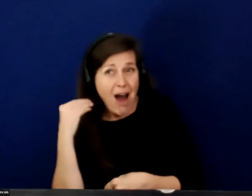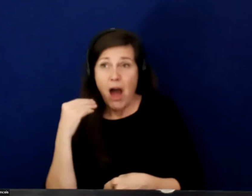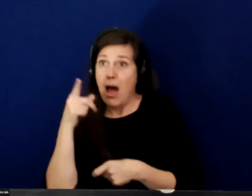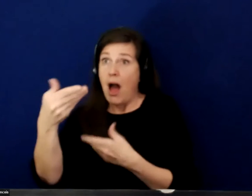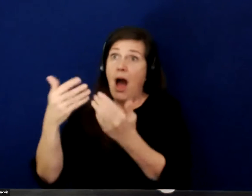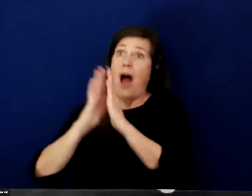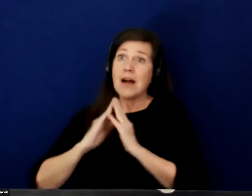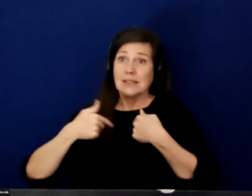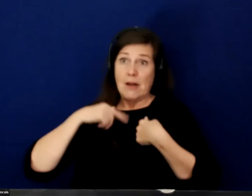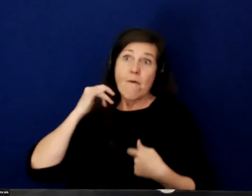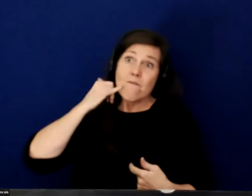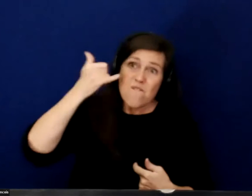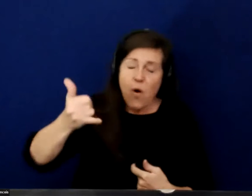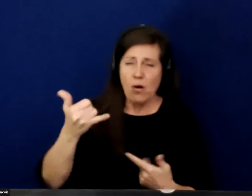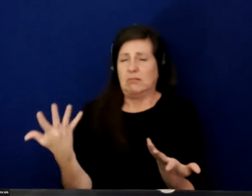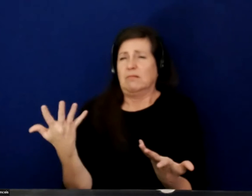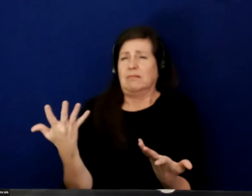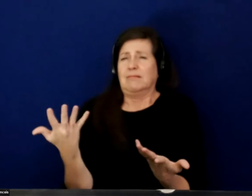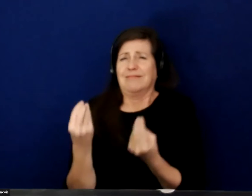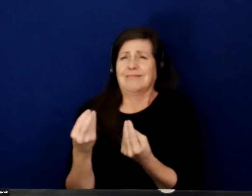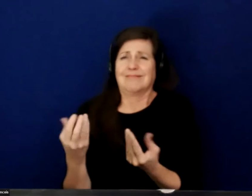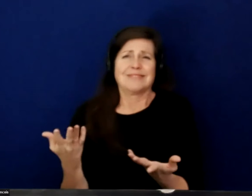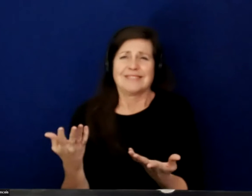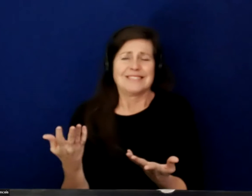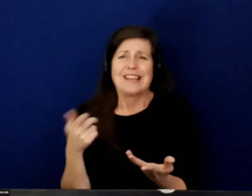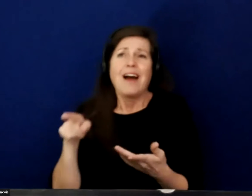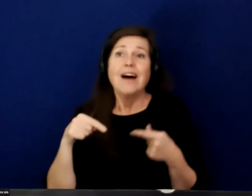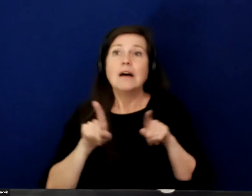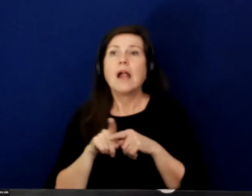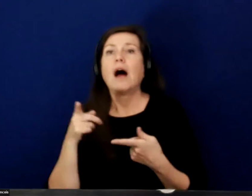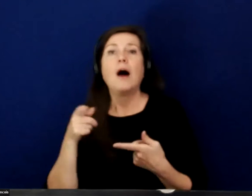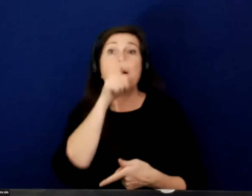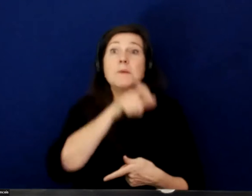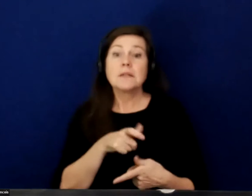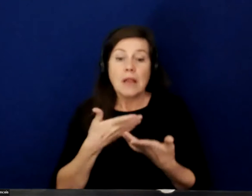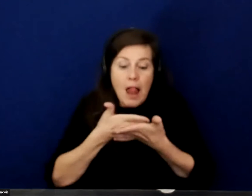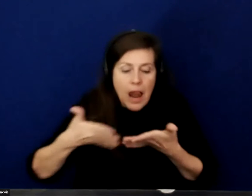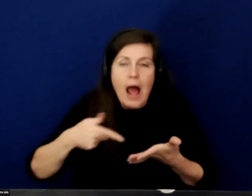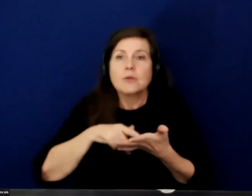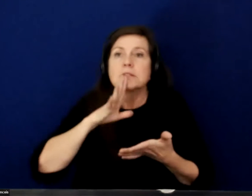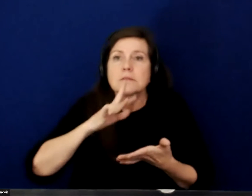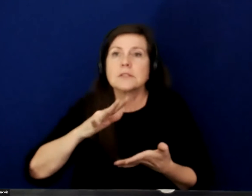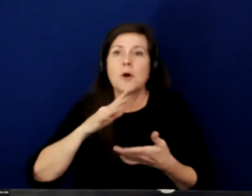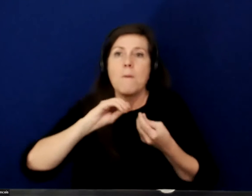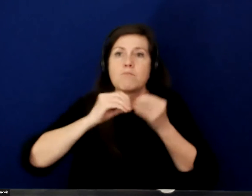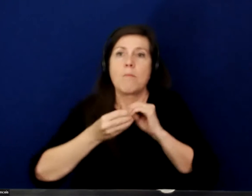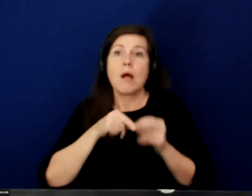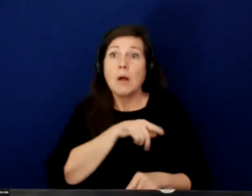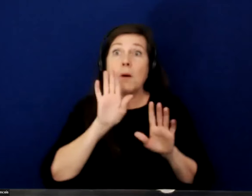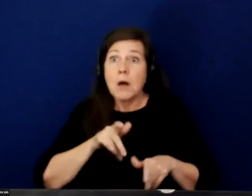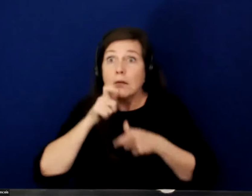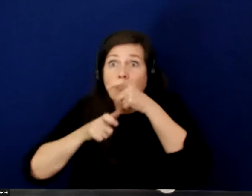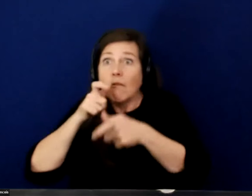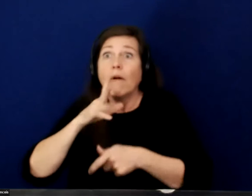people with hearing problems or with language problems to be able to talk in a telephone. But it needed a